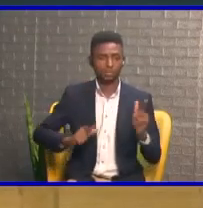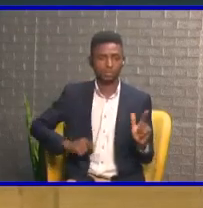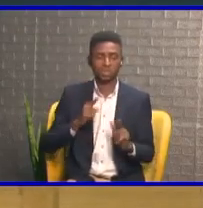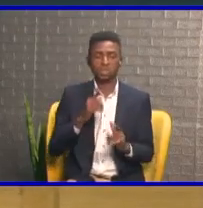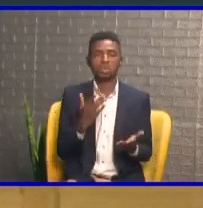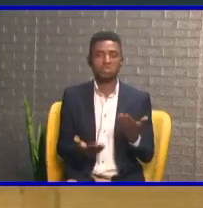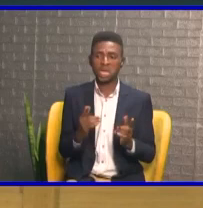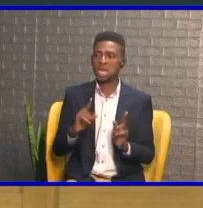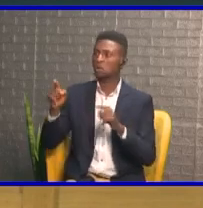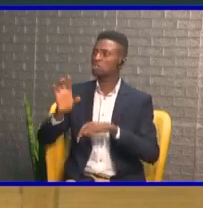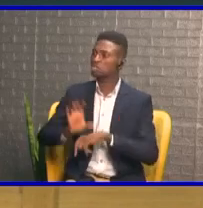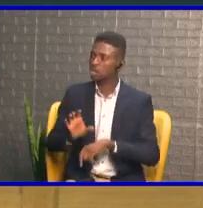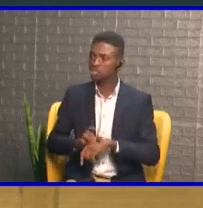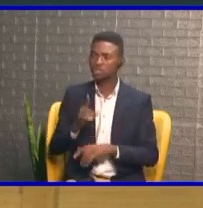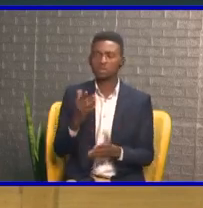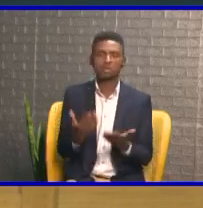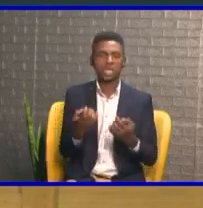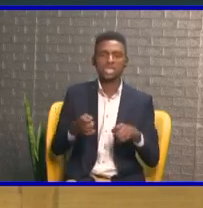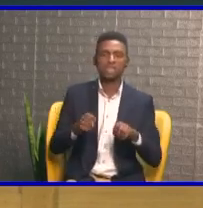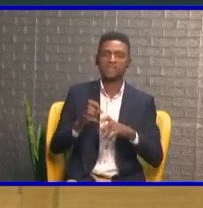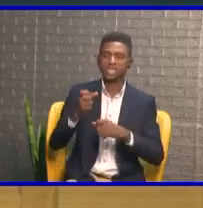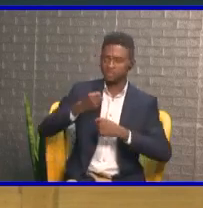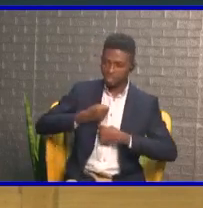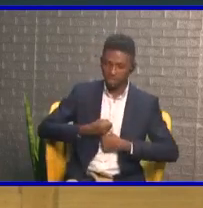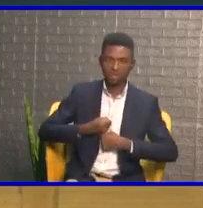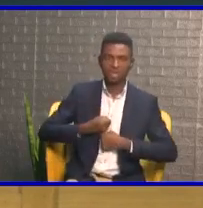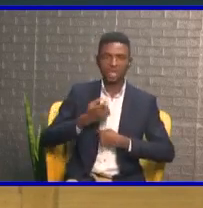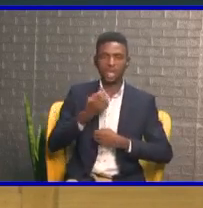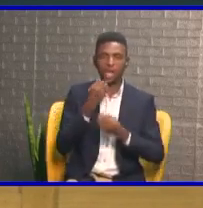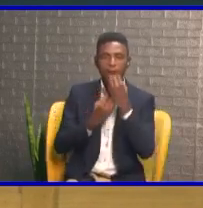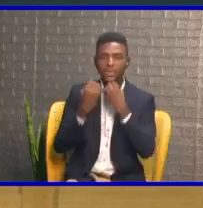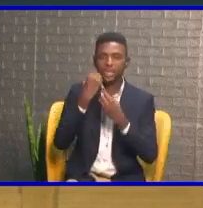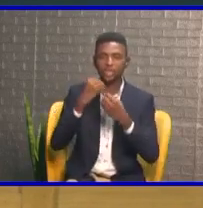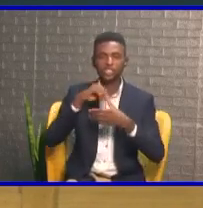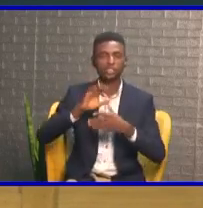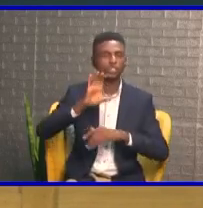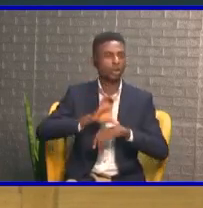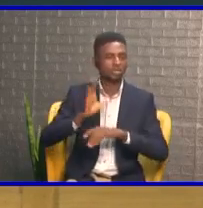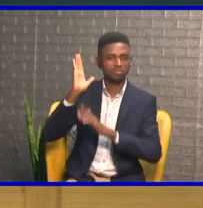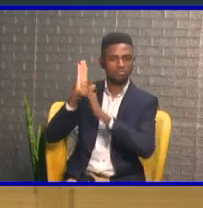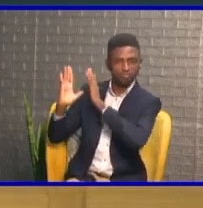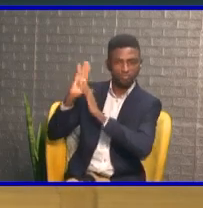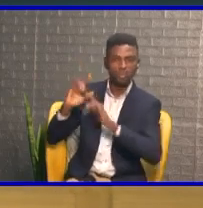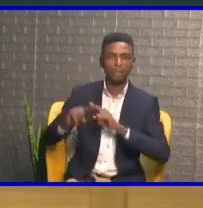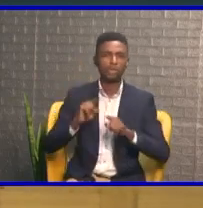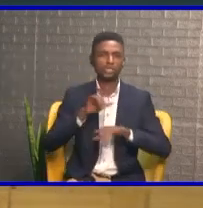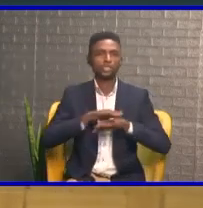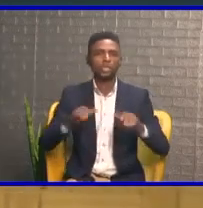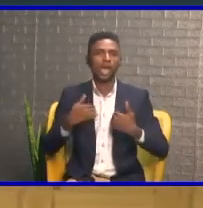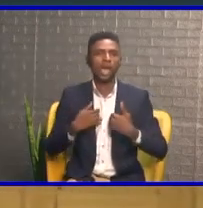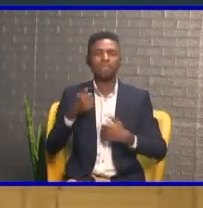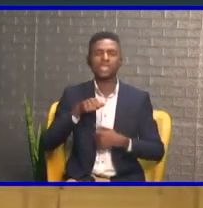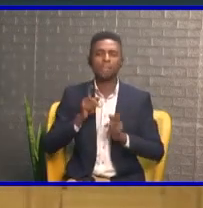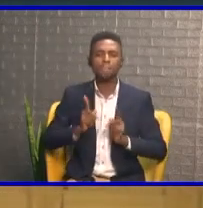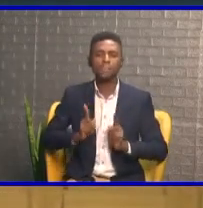to church, you may have even received communion in your church in the past, but you don't have any